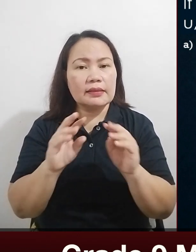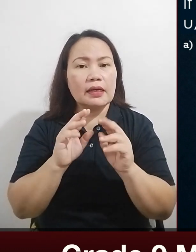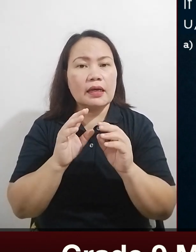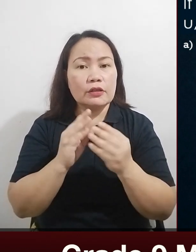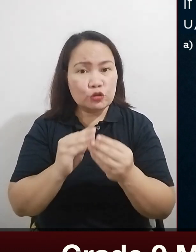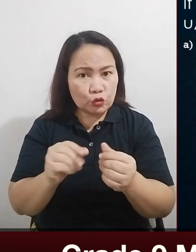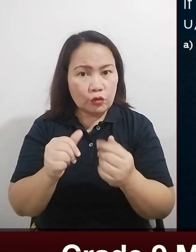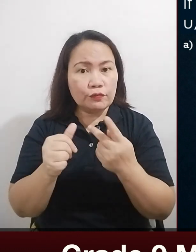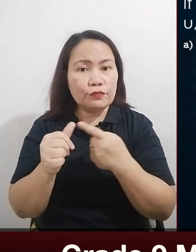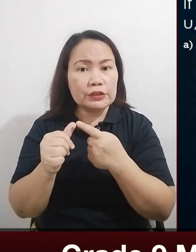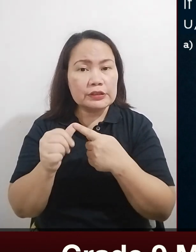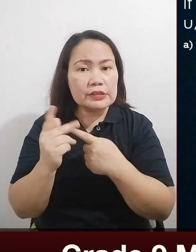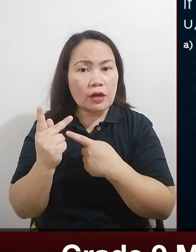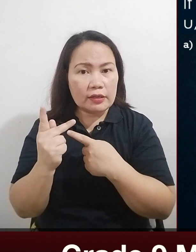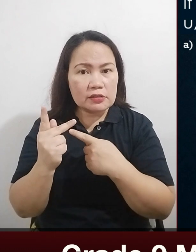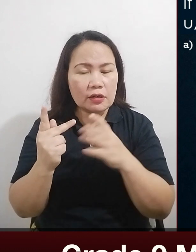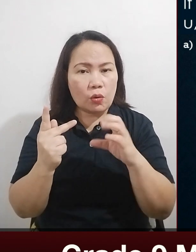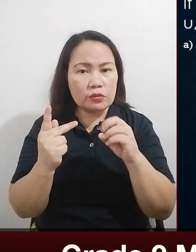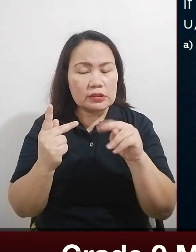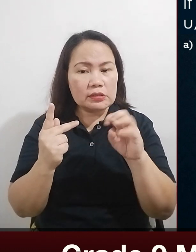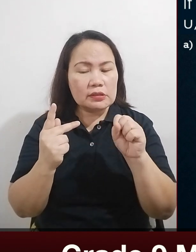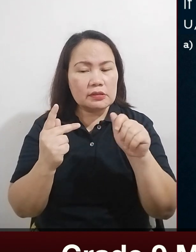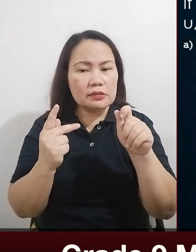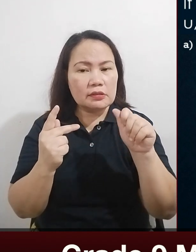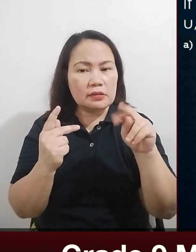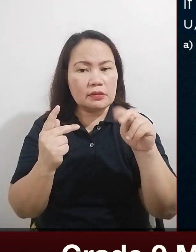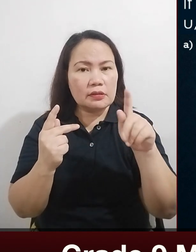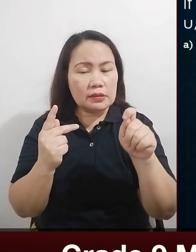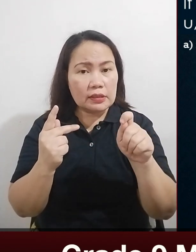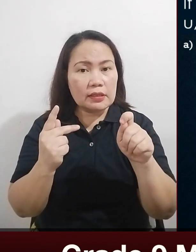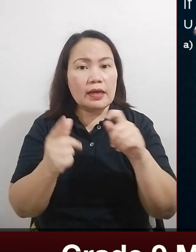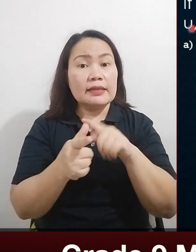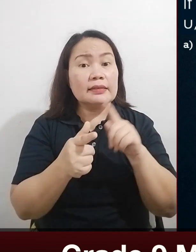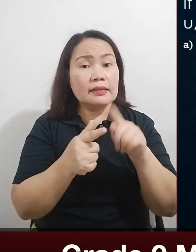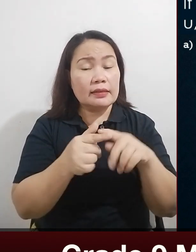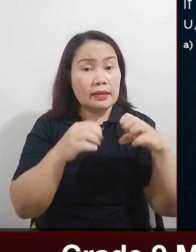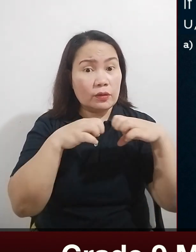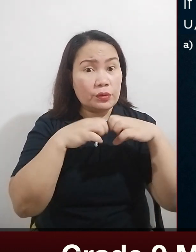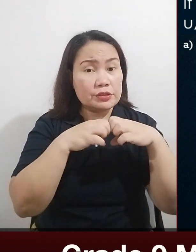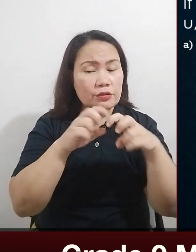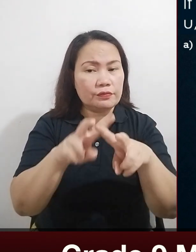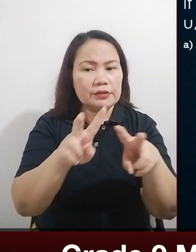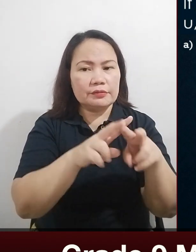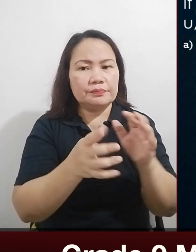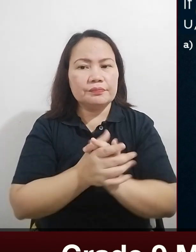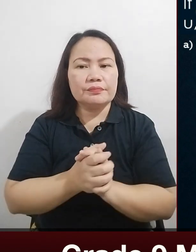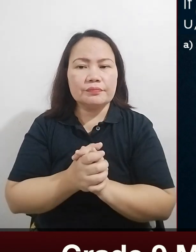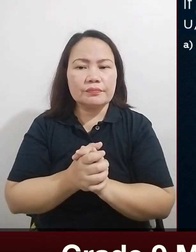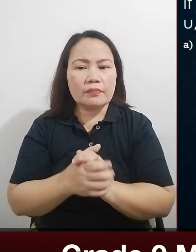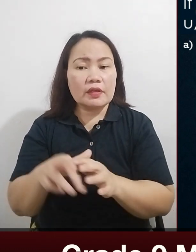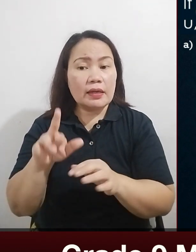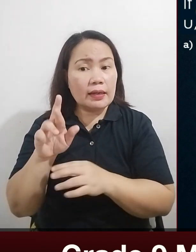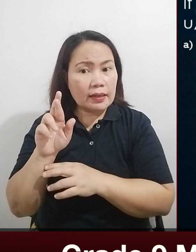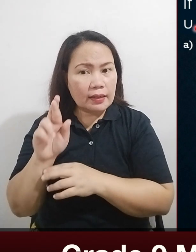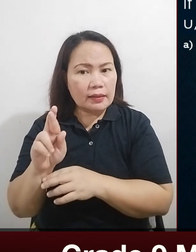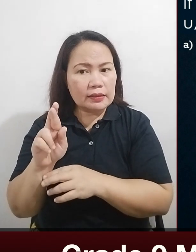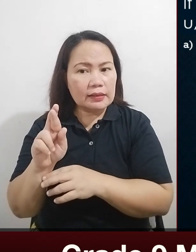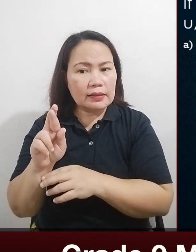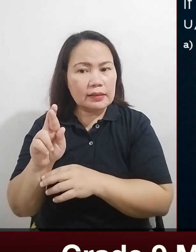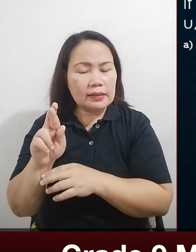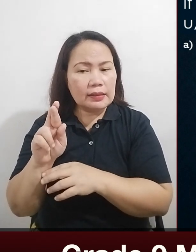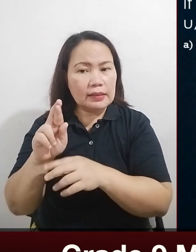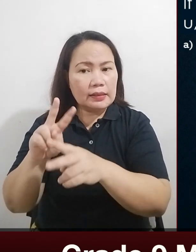kunin yung constant and then the equation of variation. So, translate muna natin into equation that